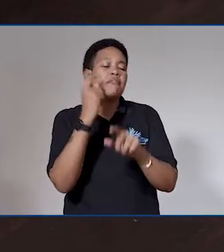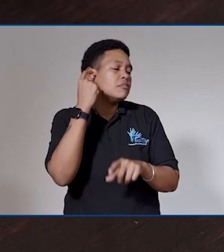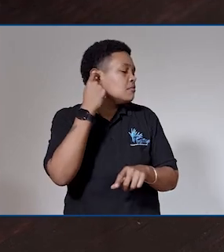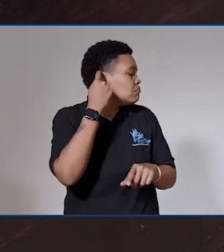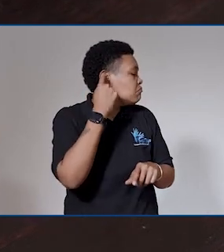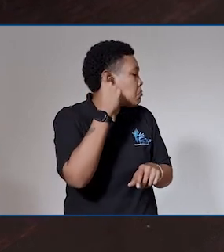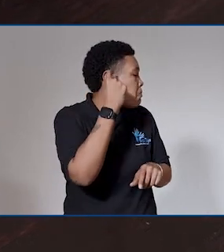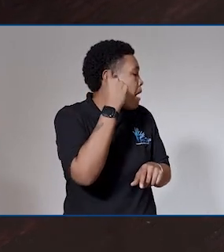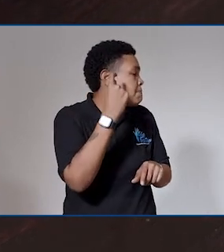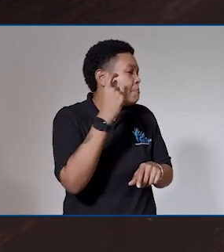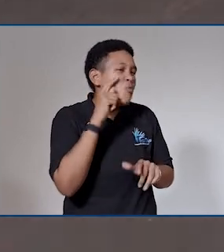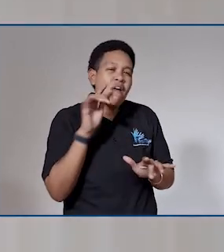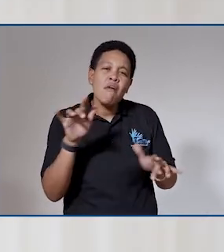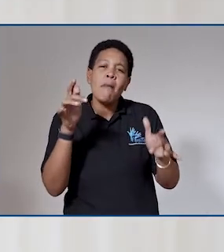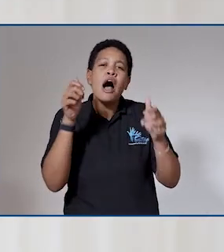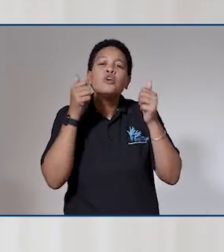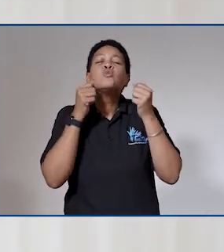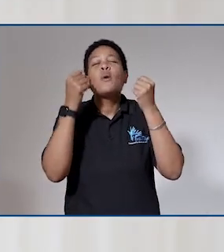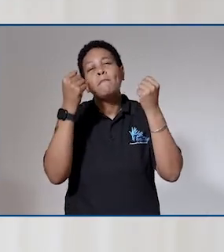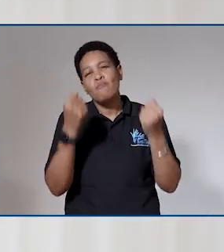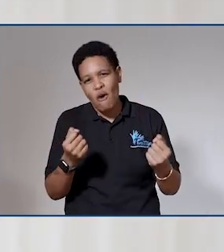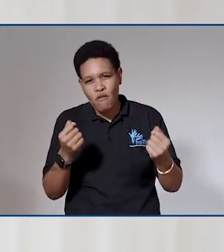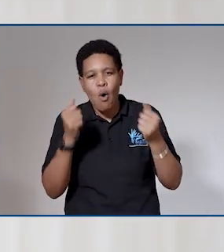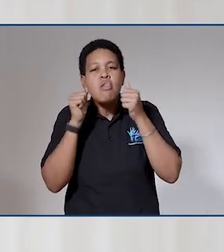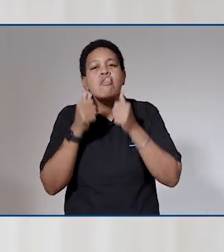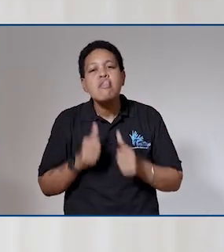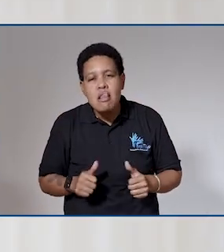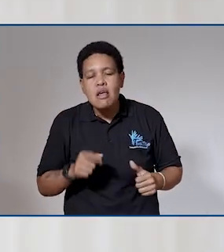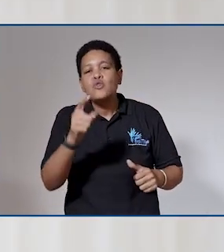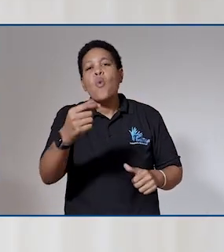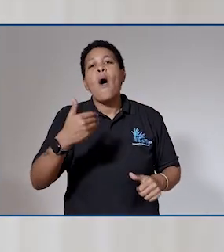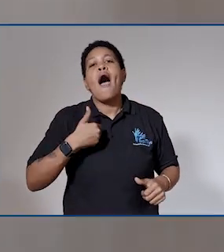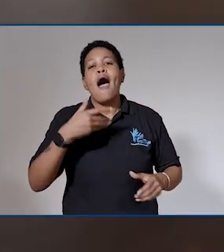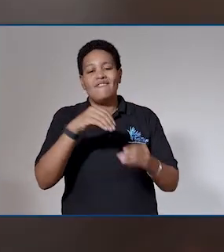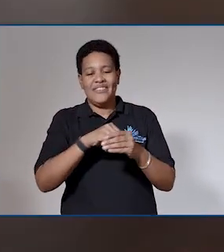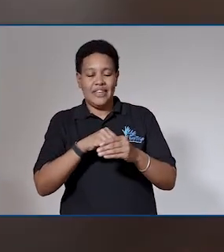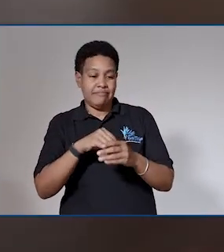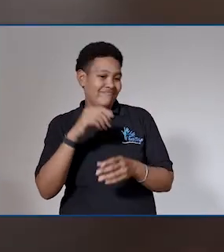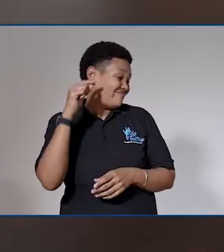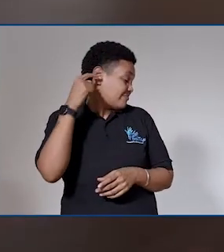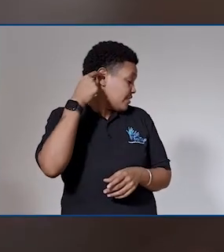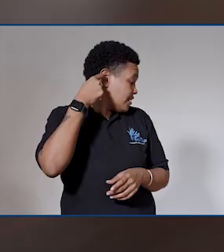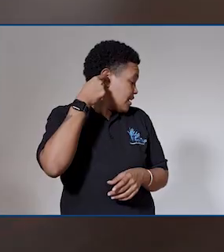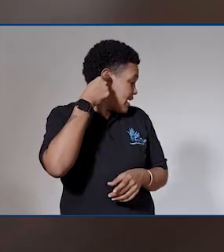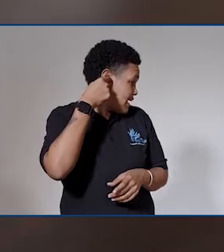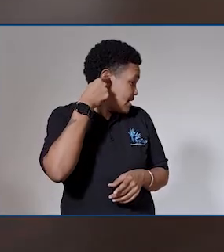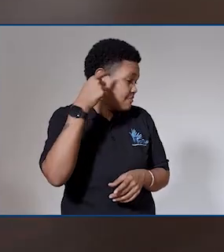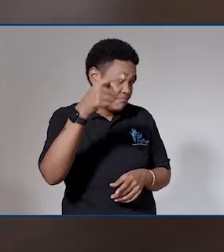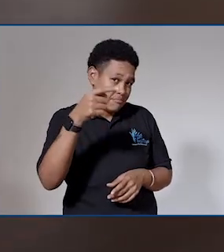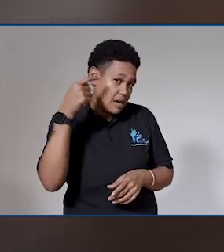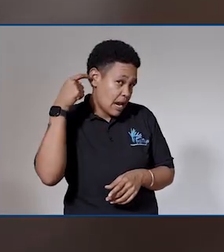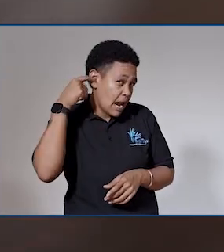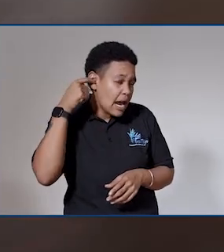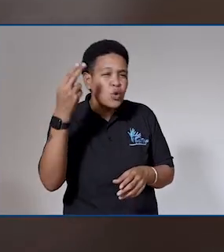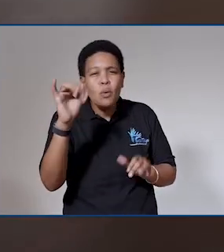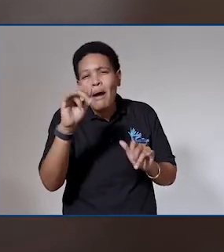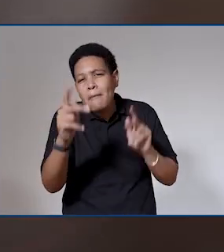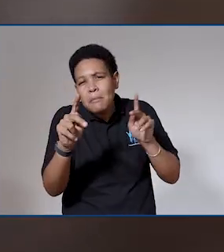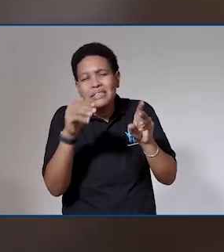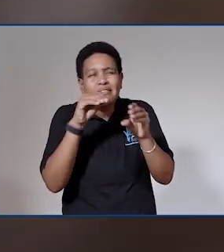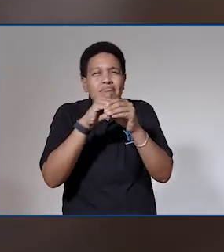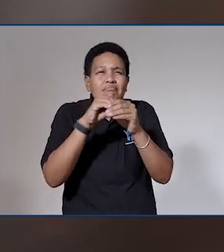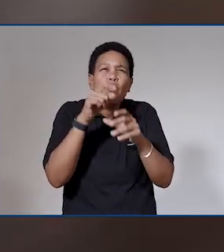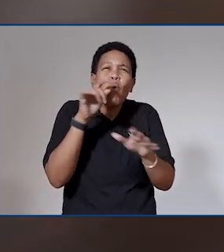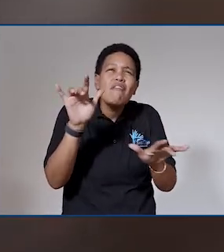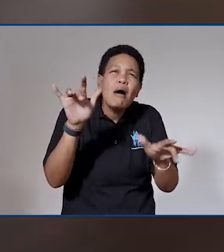mild to a profound hearing loss. Then you have in-the-canal hearing aid. That is used by persons, again, who have a mild